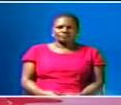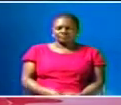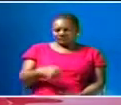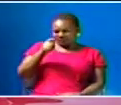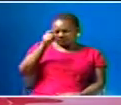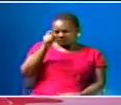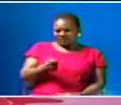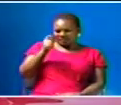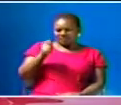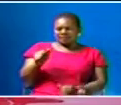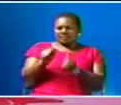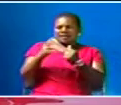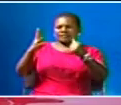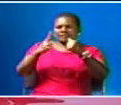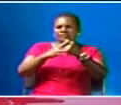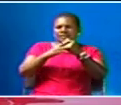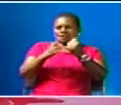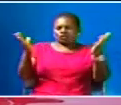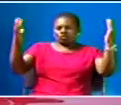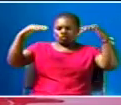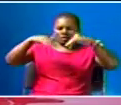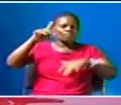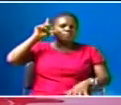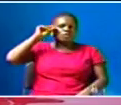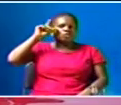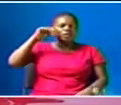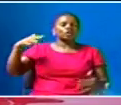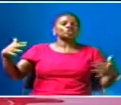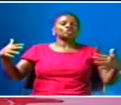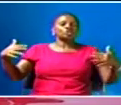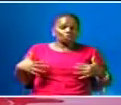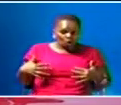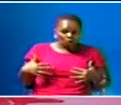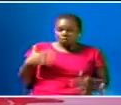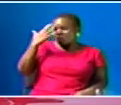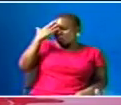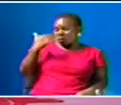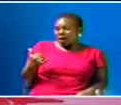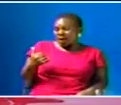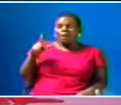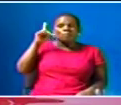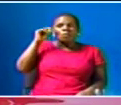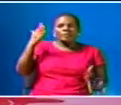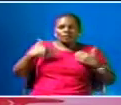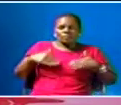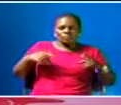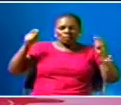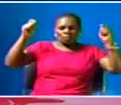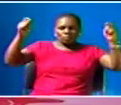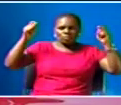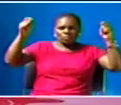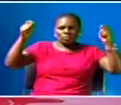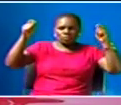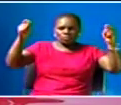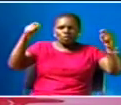Judges attending the 19th Judges Colloquium Conference in Mombasa today got shocked after Mombasa residents staged a demonstration at the White